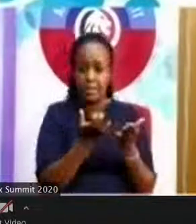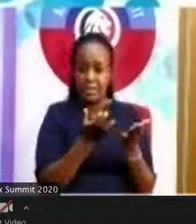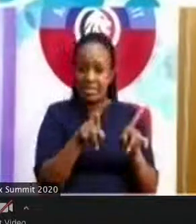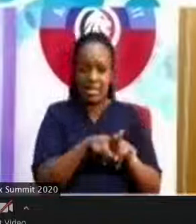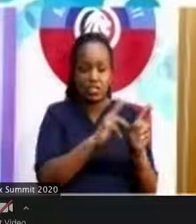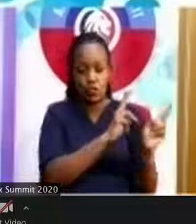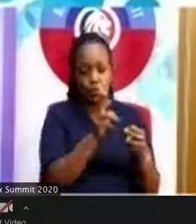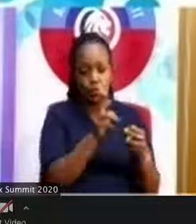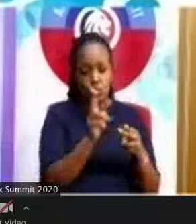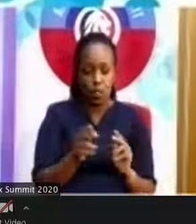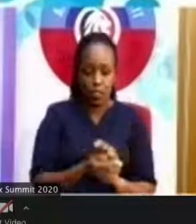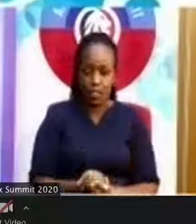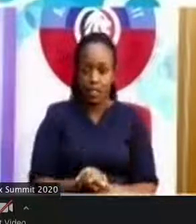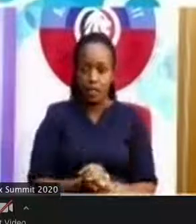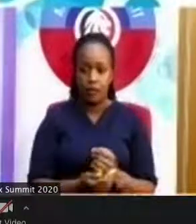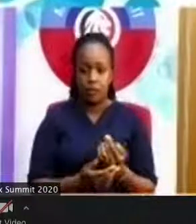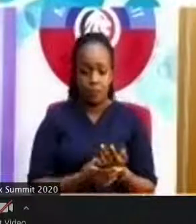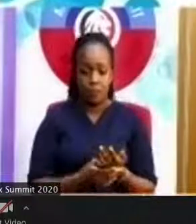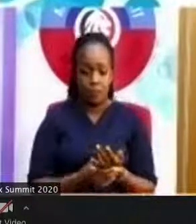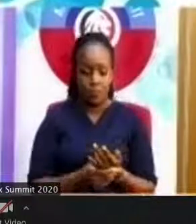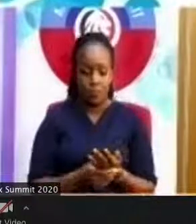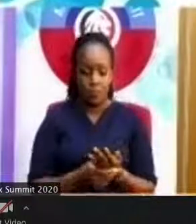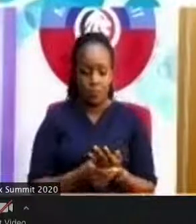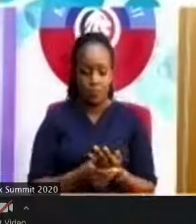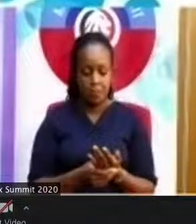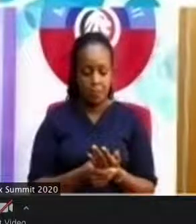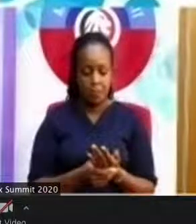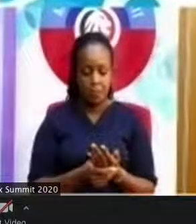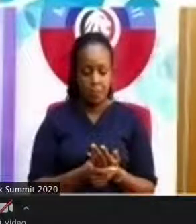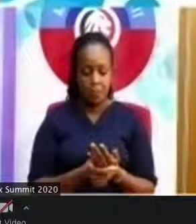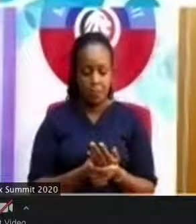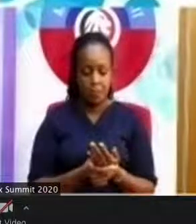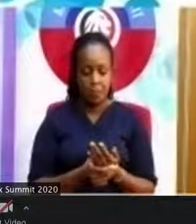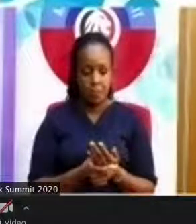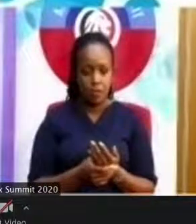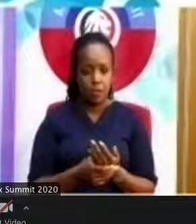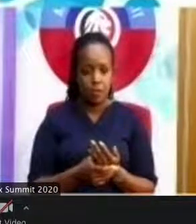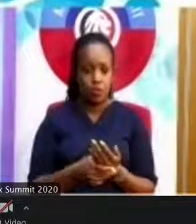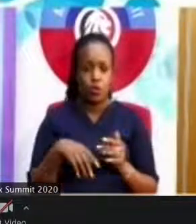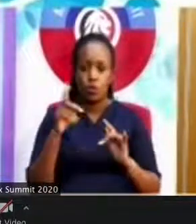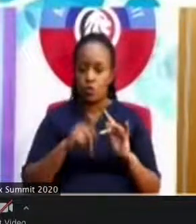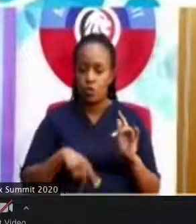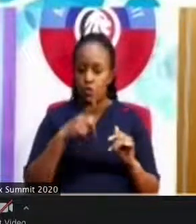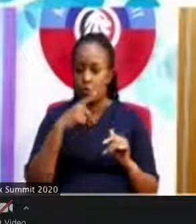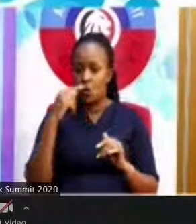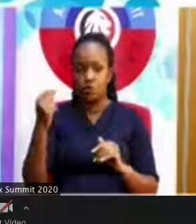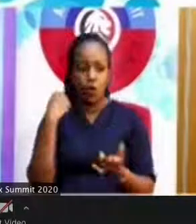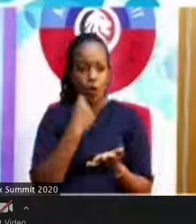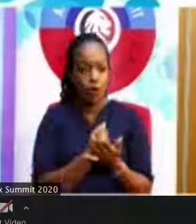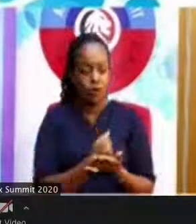is, go to the office in the morning, come back in the evening, have meetings and all of that. And